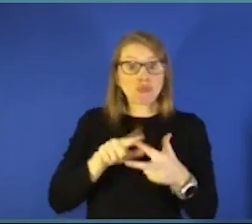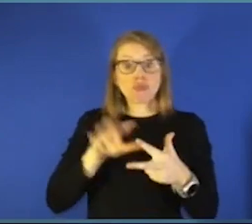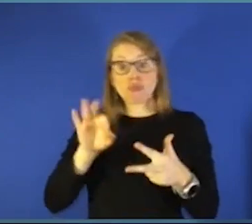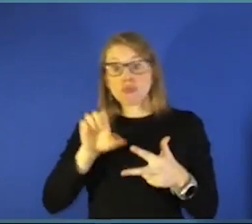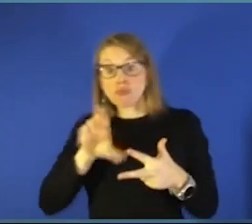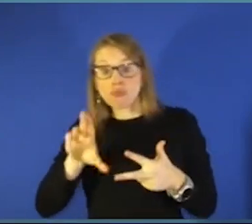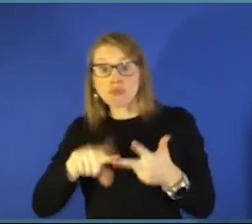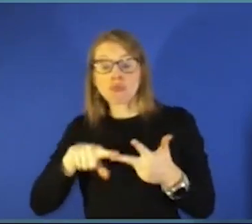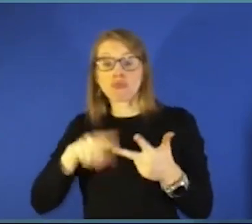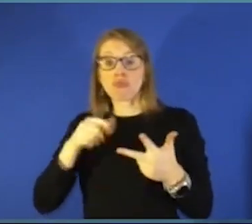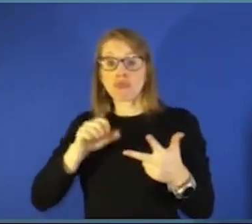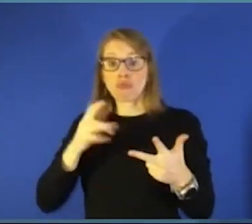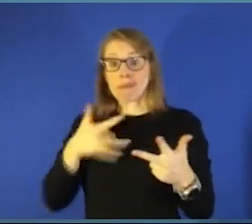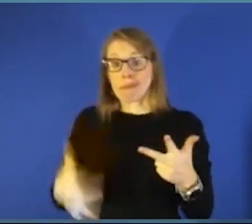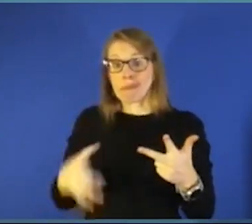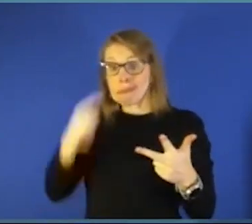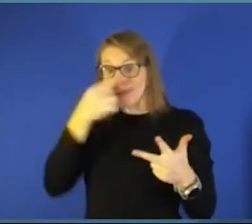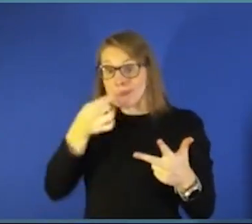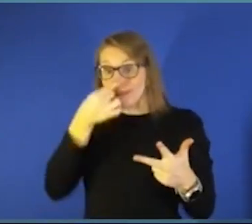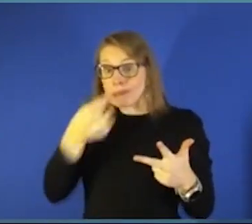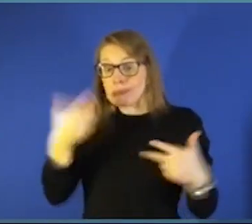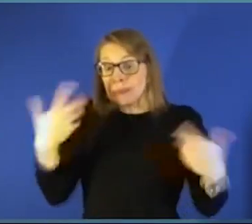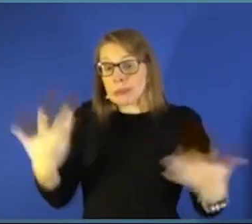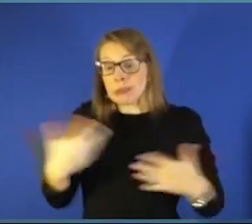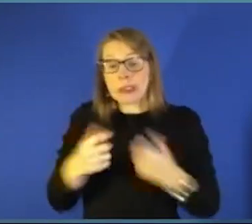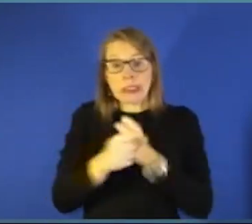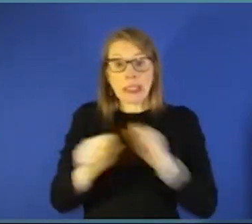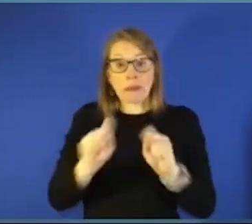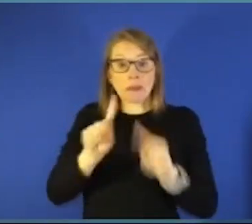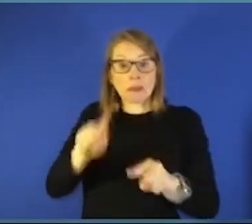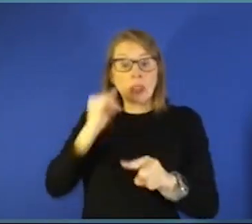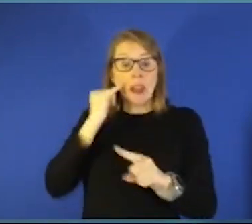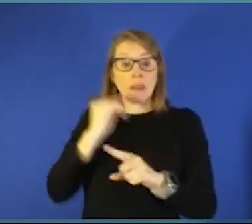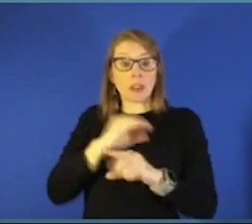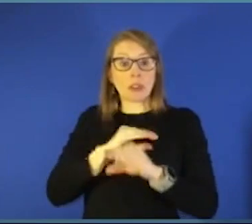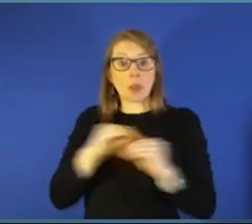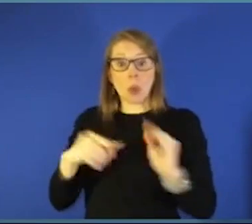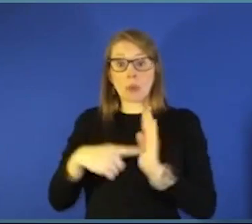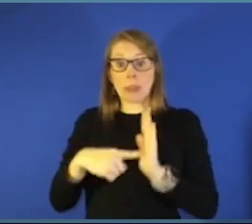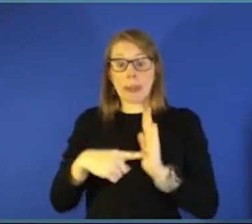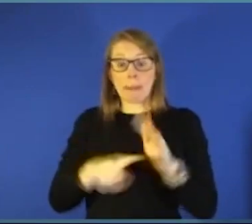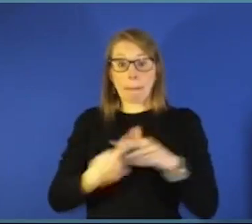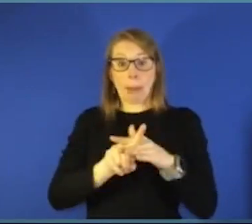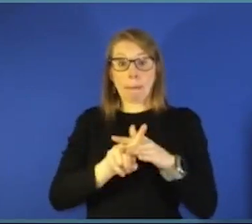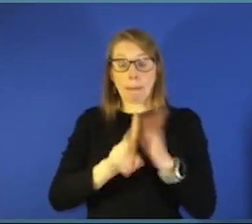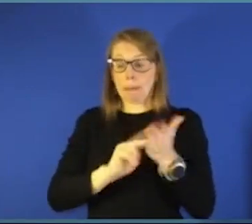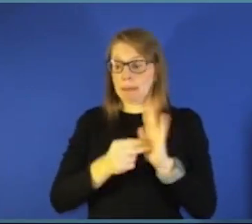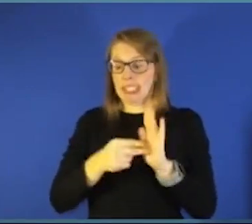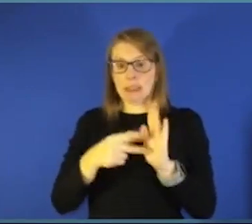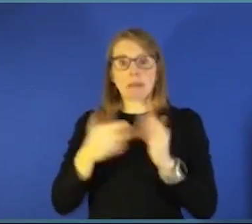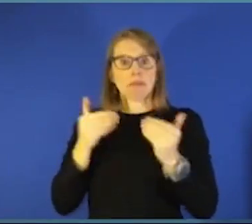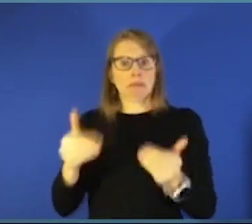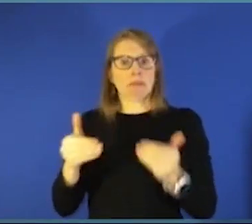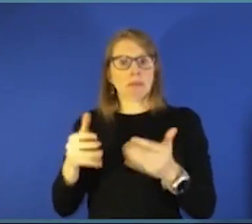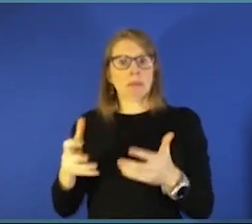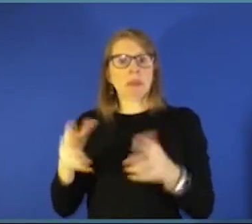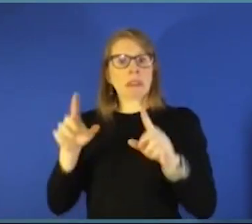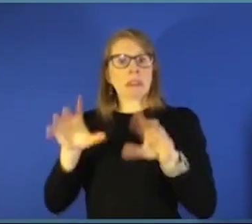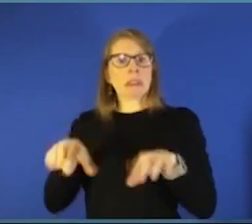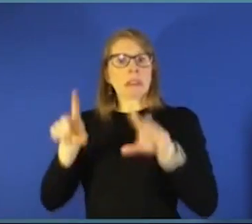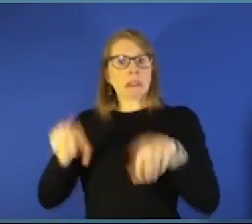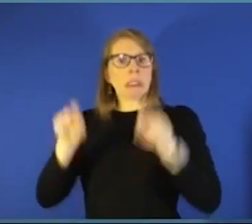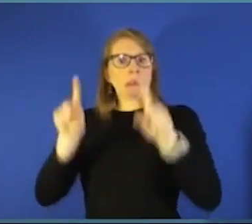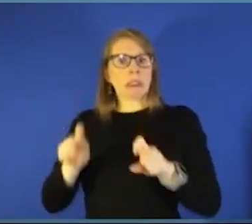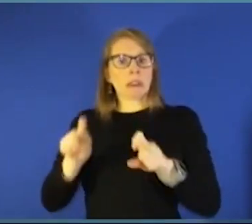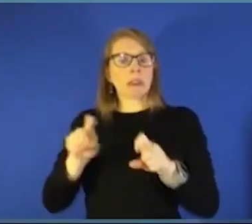common cold? So, is it safe to go? If you're asymptomatic, we would recommend that you go ahead and test yourself, whether you've been vaccinated